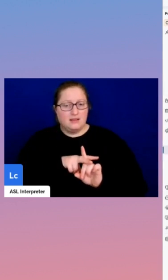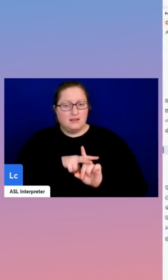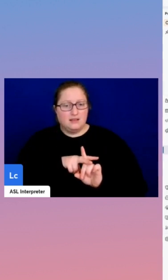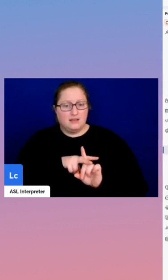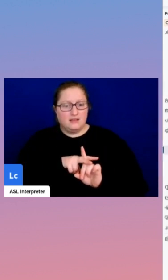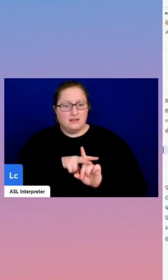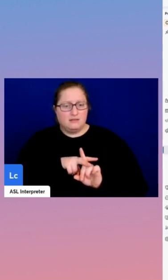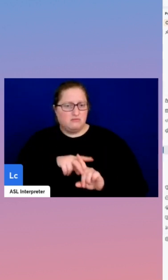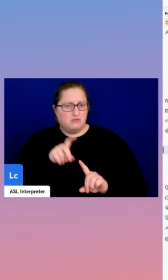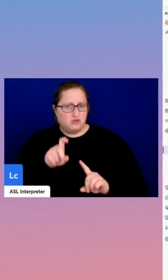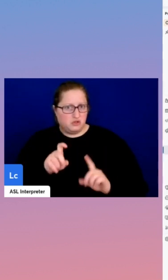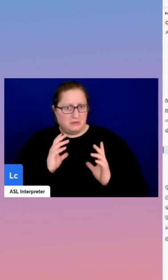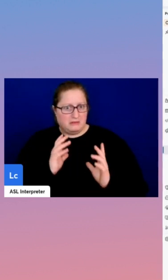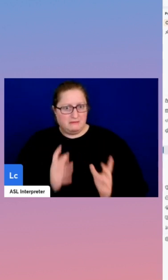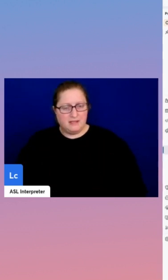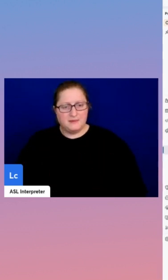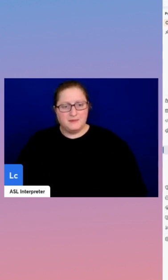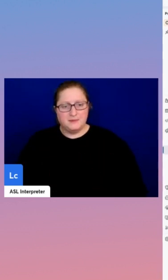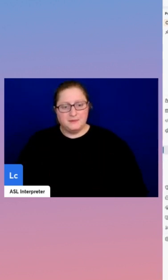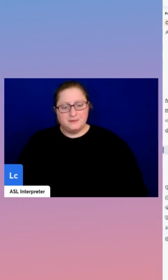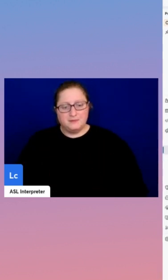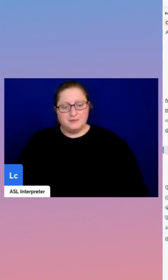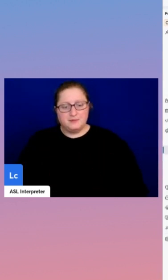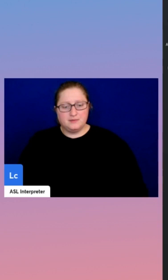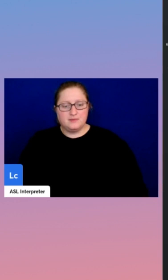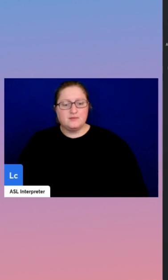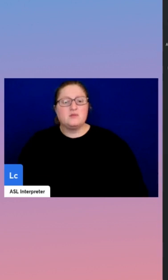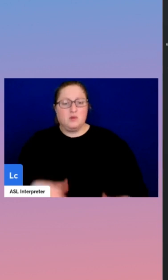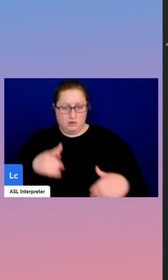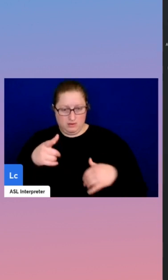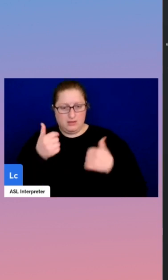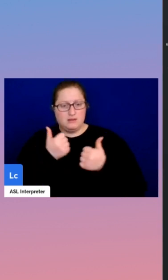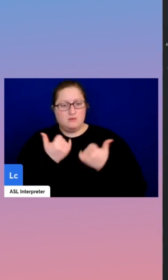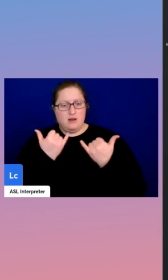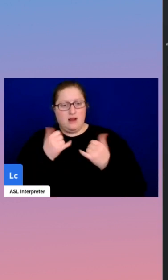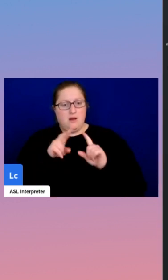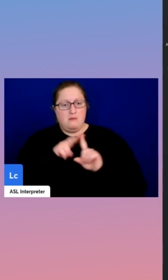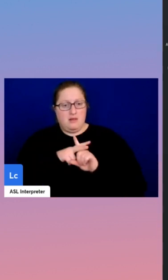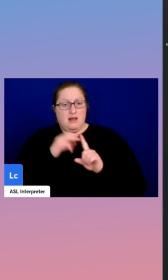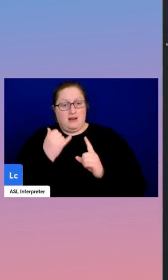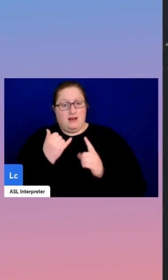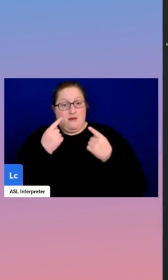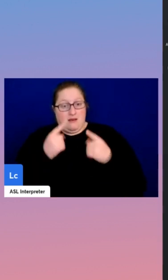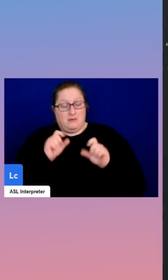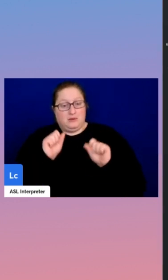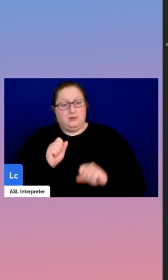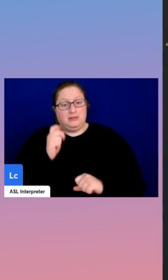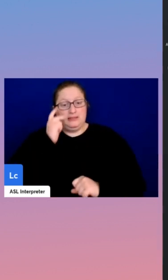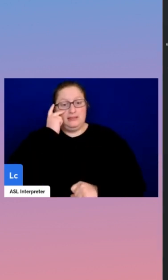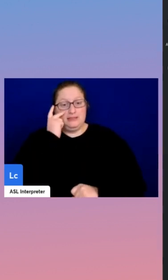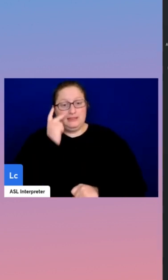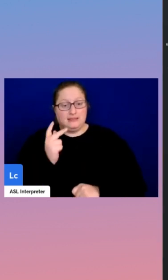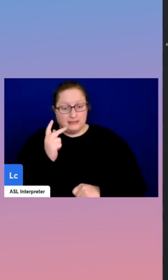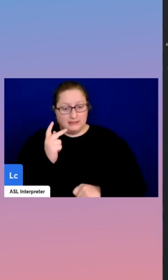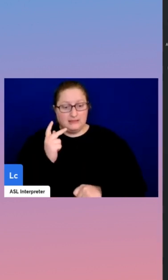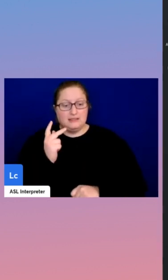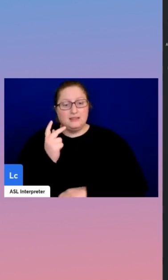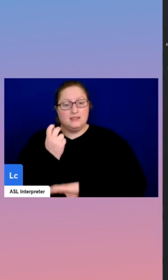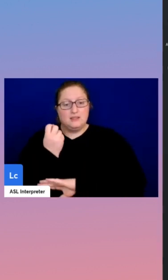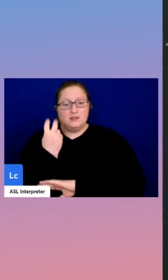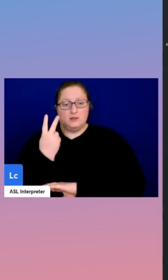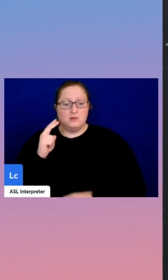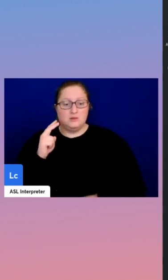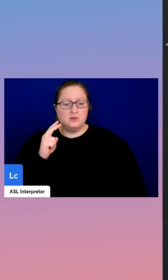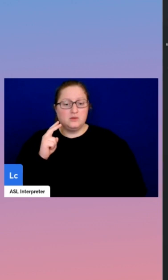it should be good to go. Here my Terraform is applying. Now the assignment has happened. As you can see, at noon 25, I have now